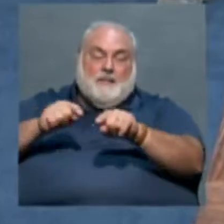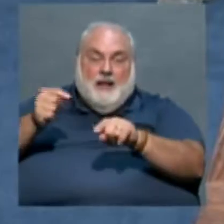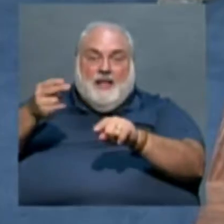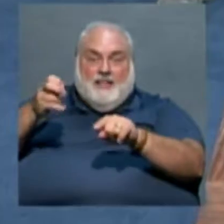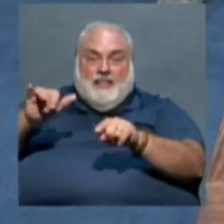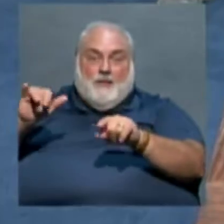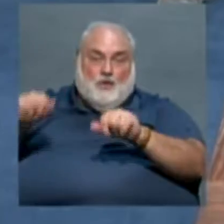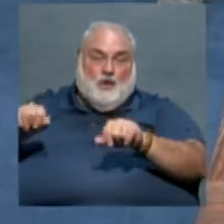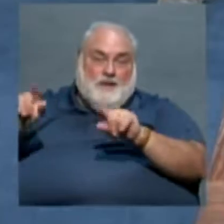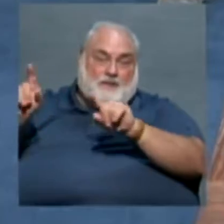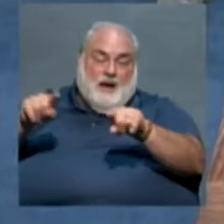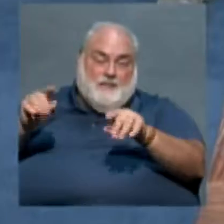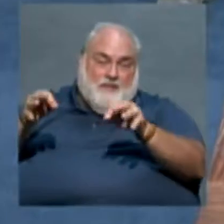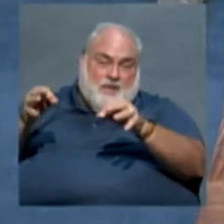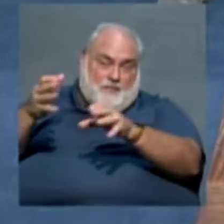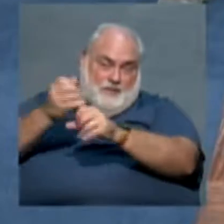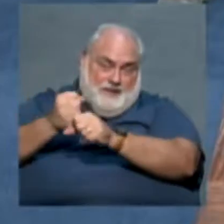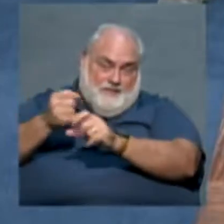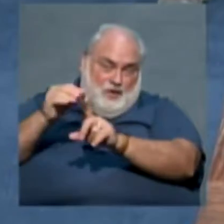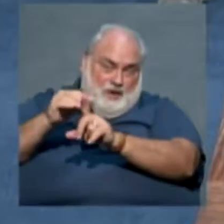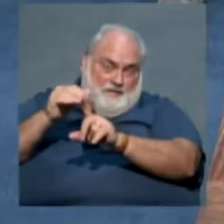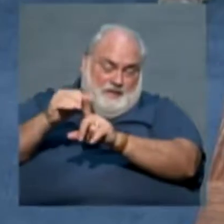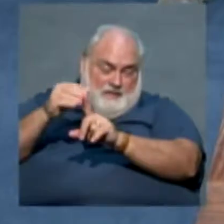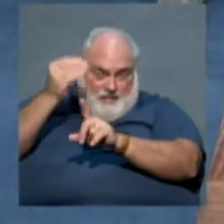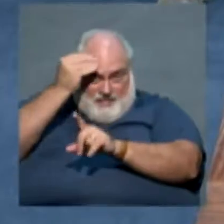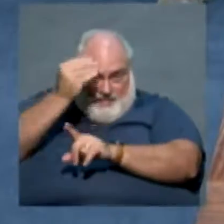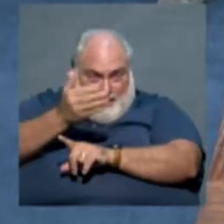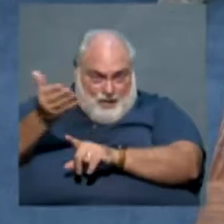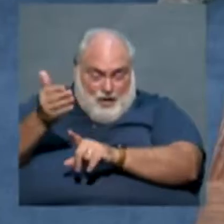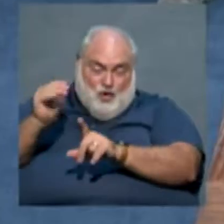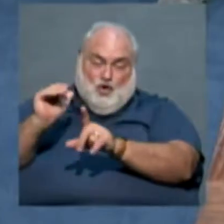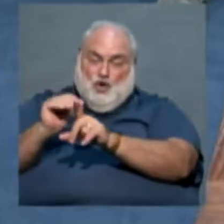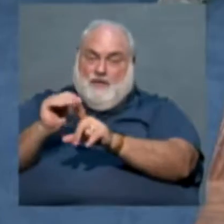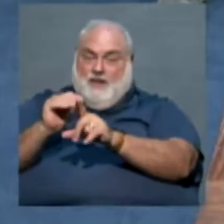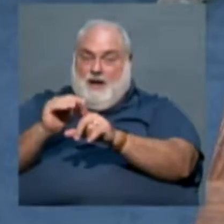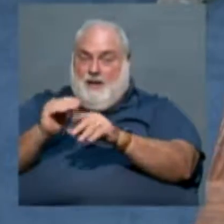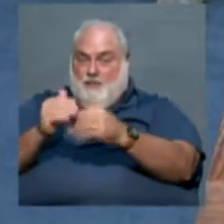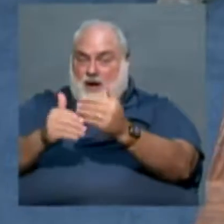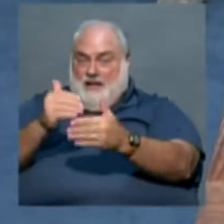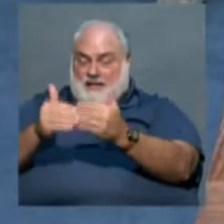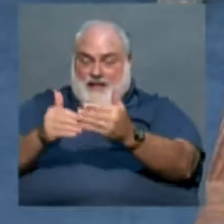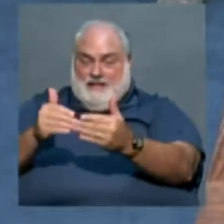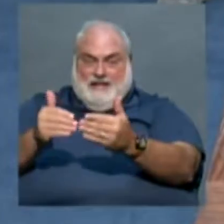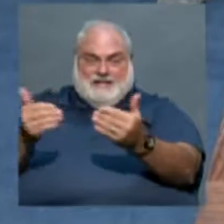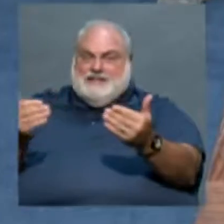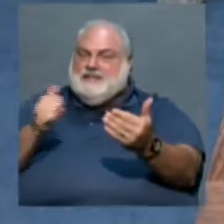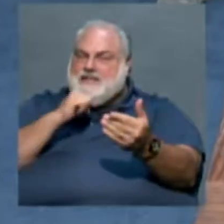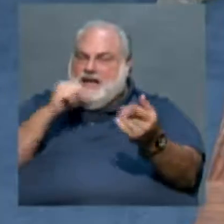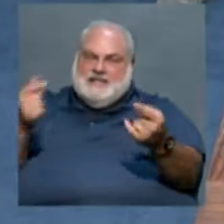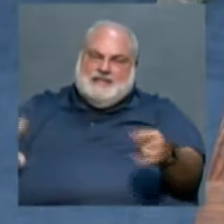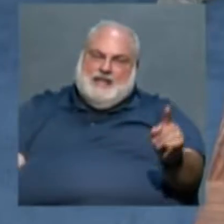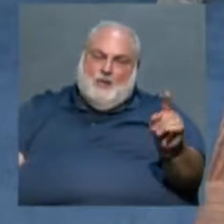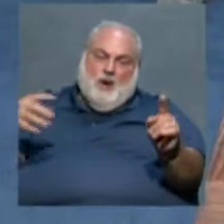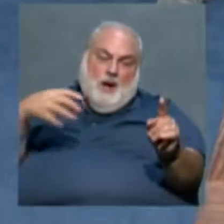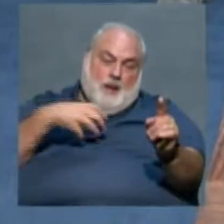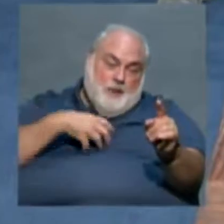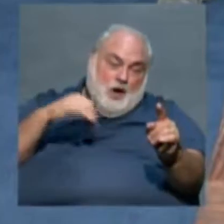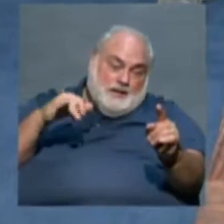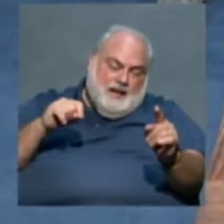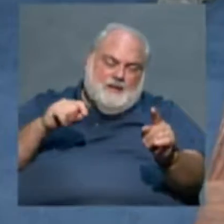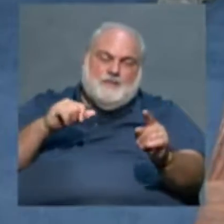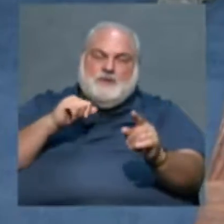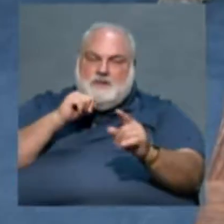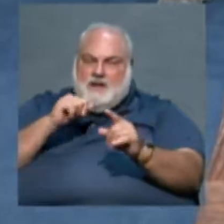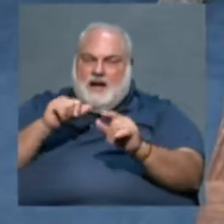would have attended if they'd been notified. So I just wanted to let you know that we're not able, our neighborhood is opposed to these, but we're not